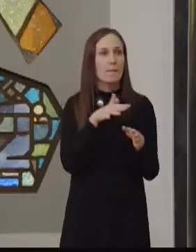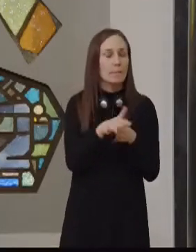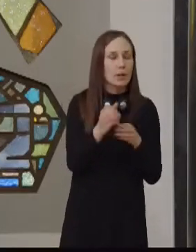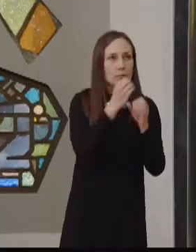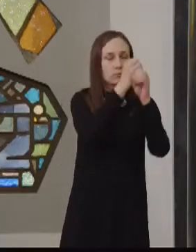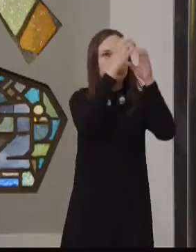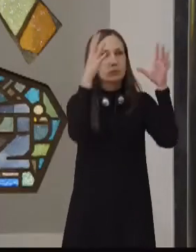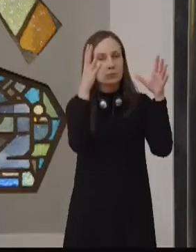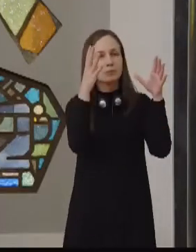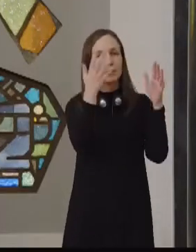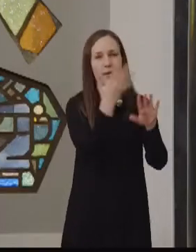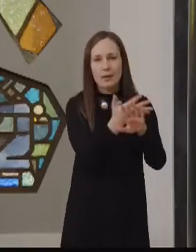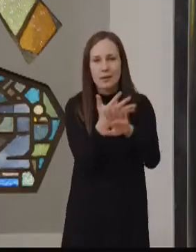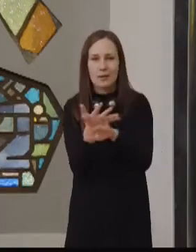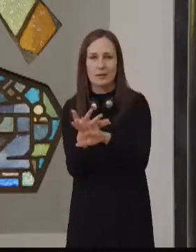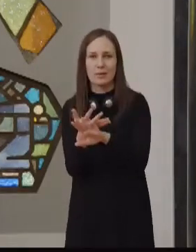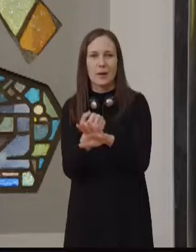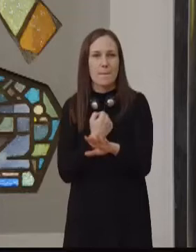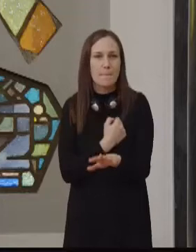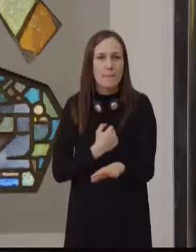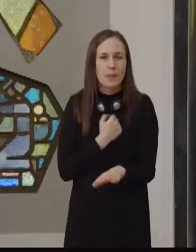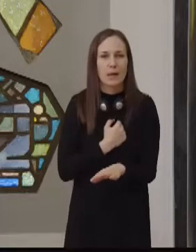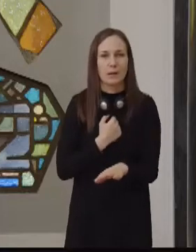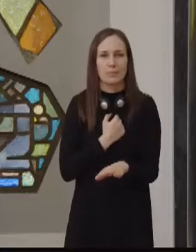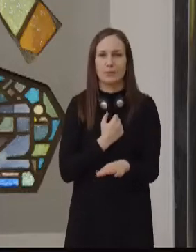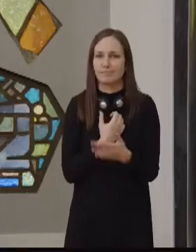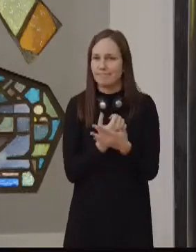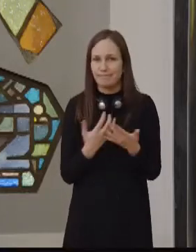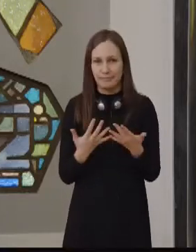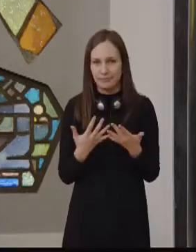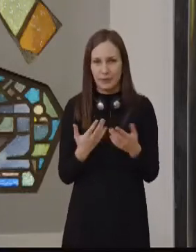should not be afraid of the LGBT community.